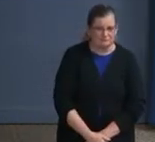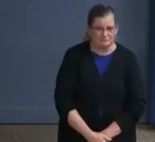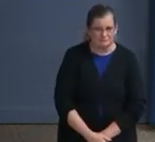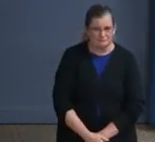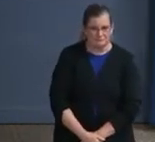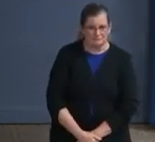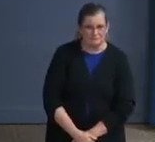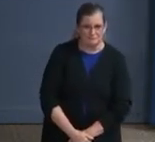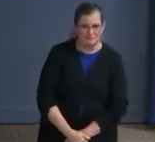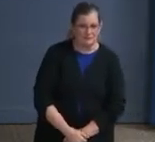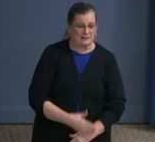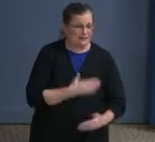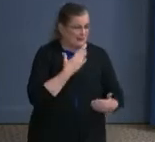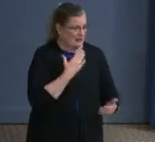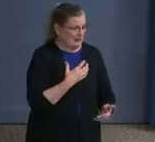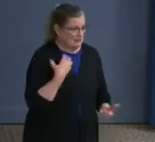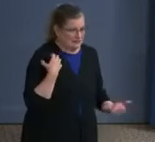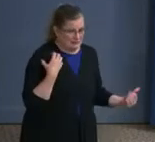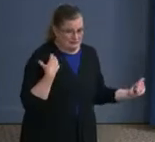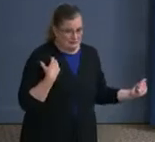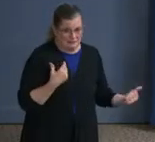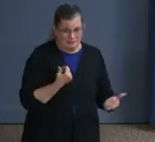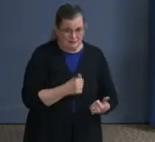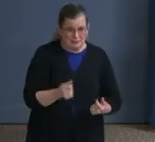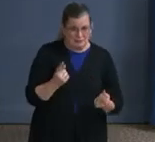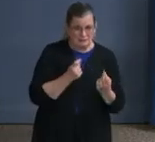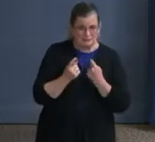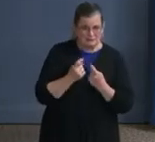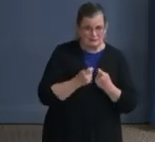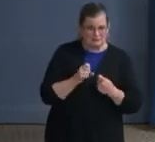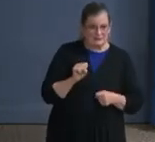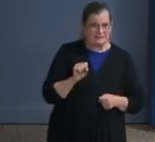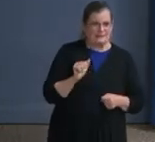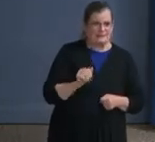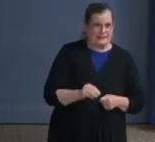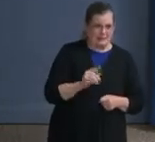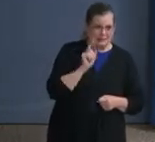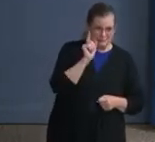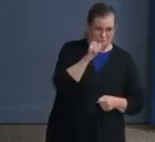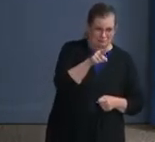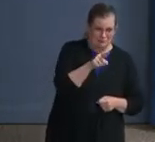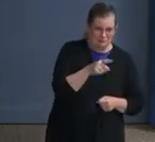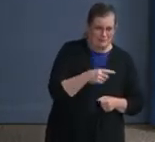Thanks, Chancellor. Any questions? Yes, Sam. Chancellor, you were saying that